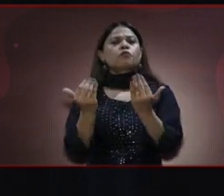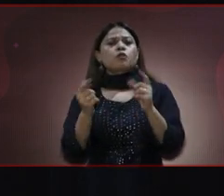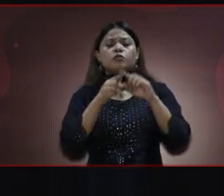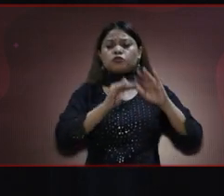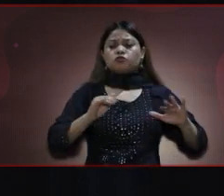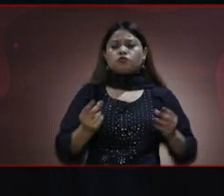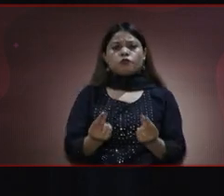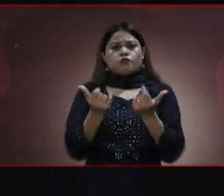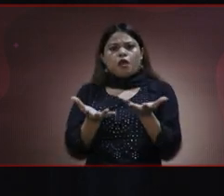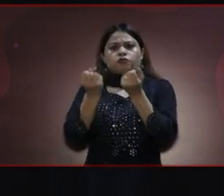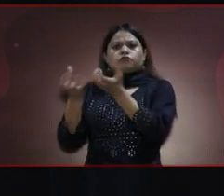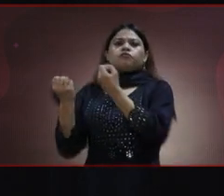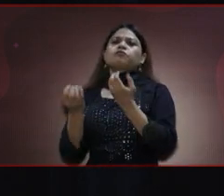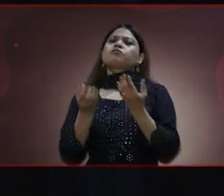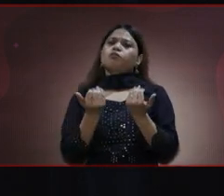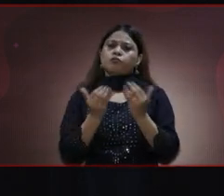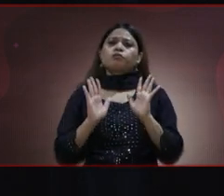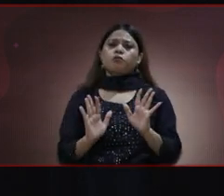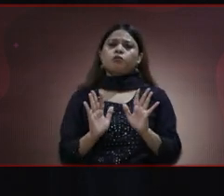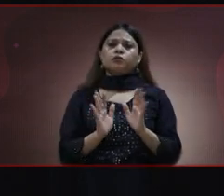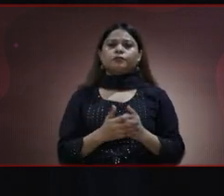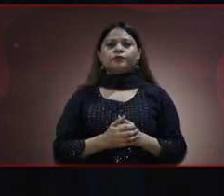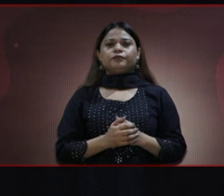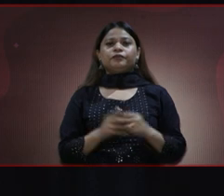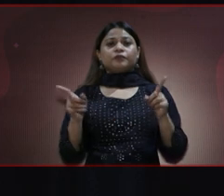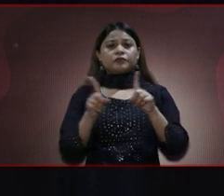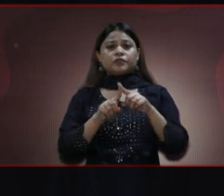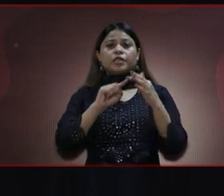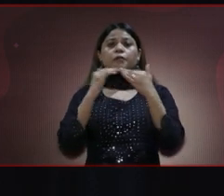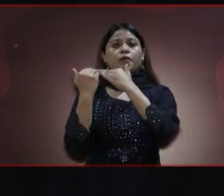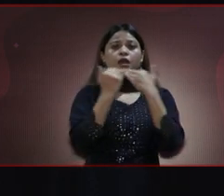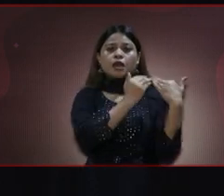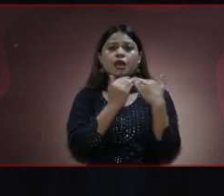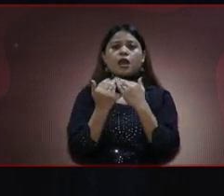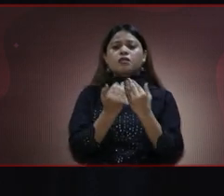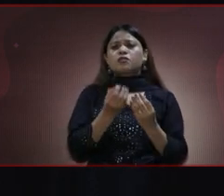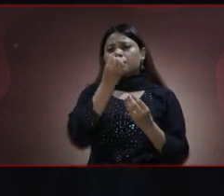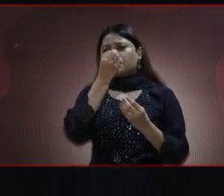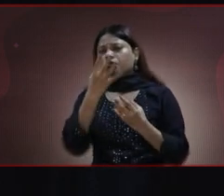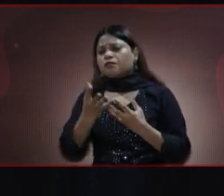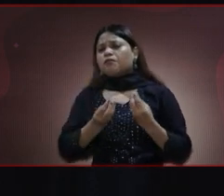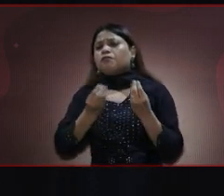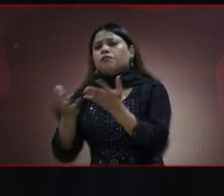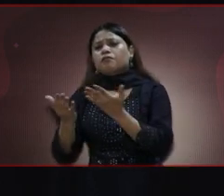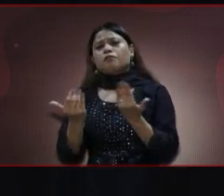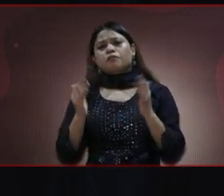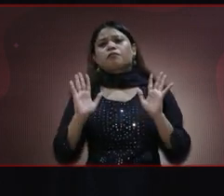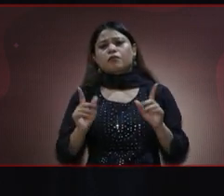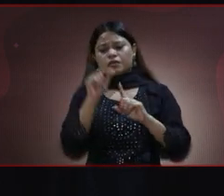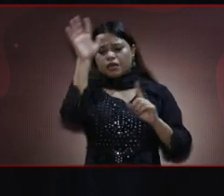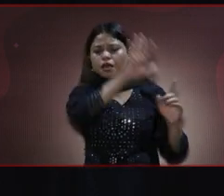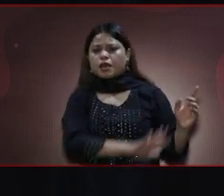need without delay, and thereby facilitating efficient and scalable procurement across the nation.